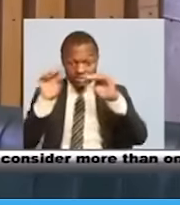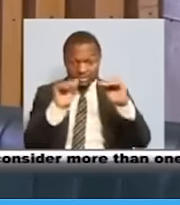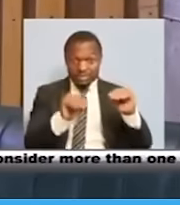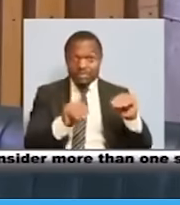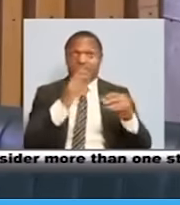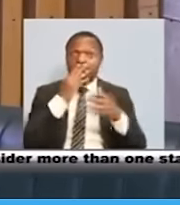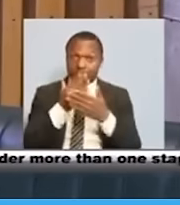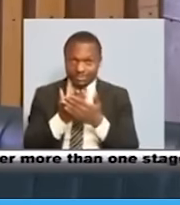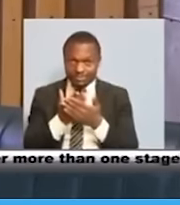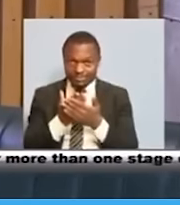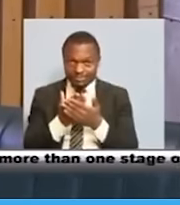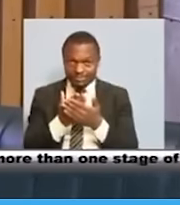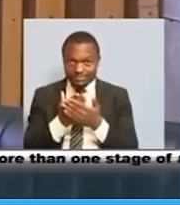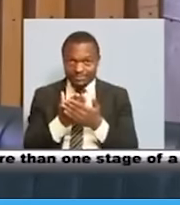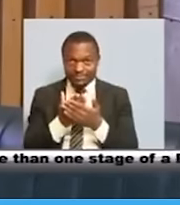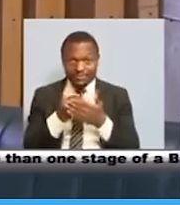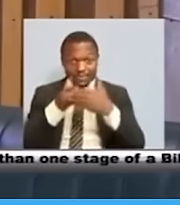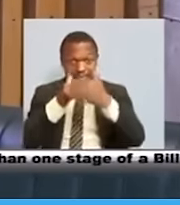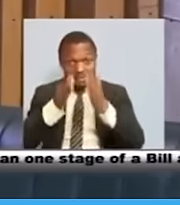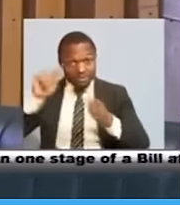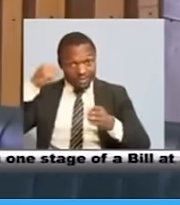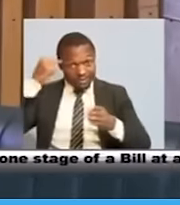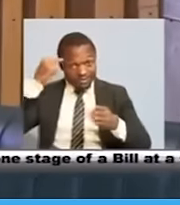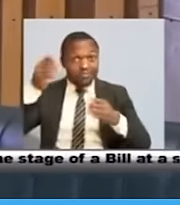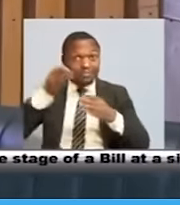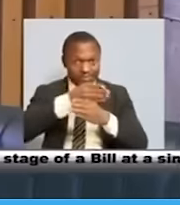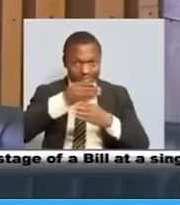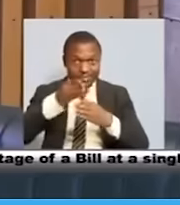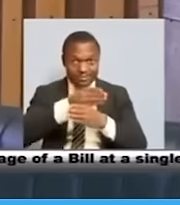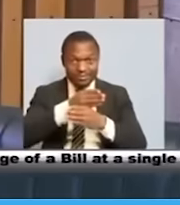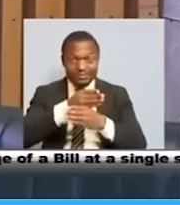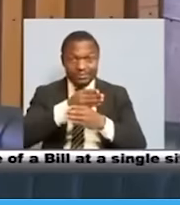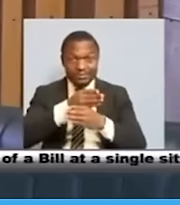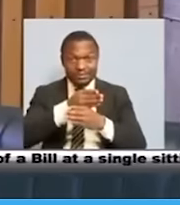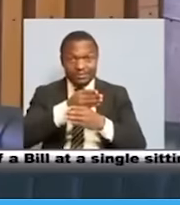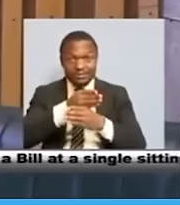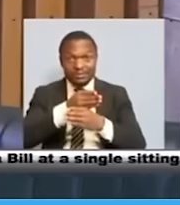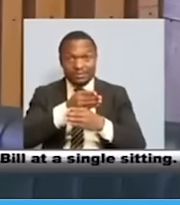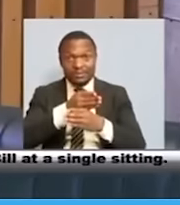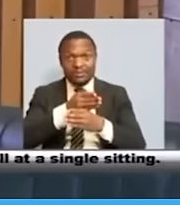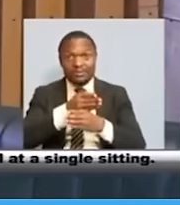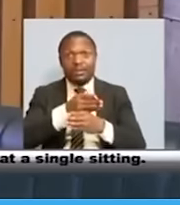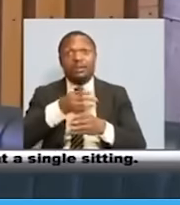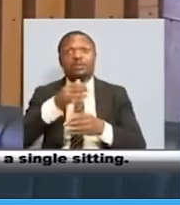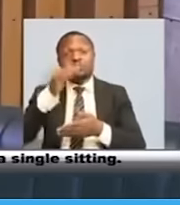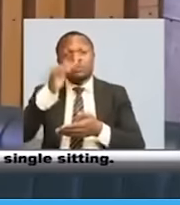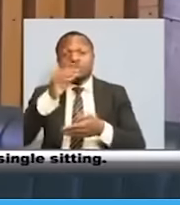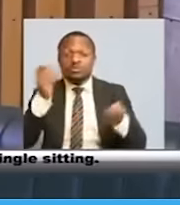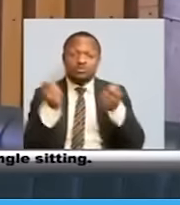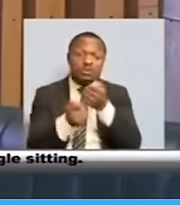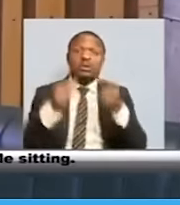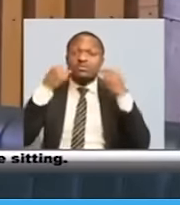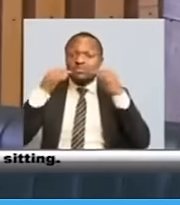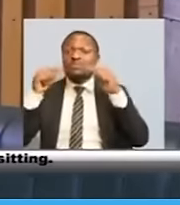also prudent that the leader of government business harmonizes certain pronouncements that have come